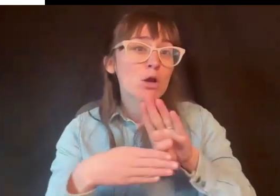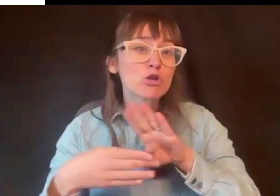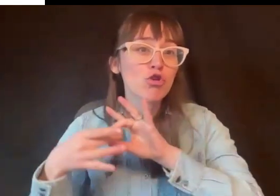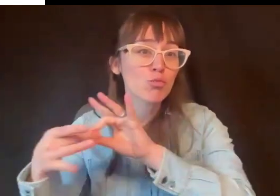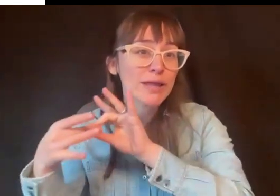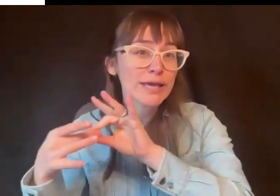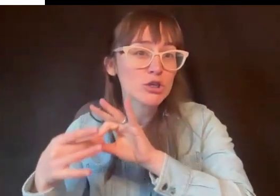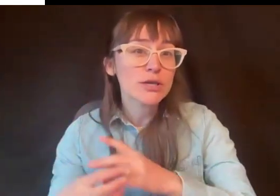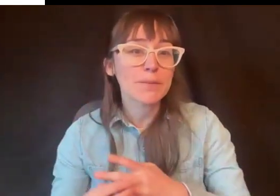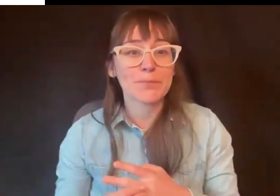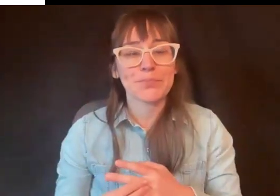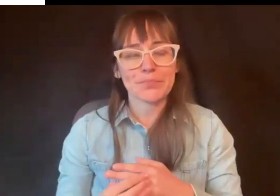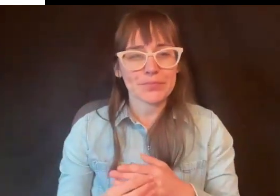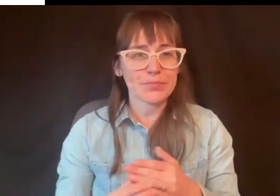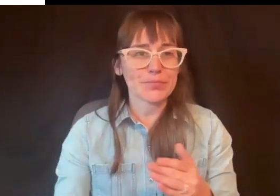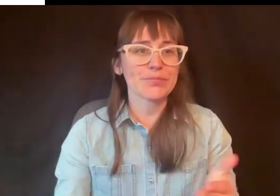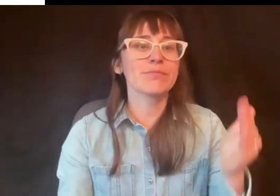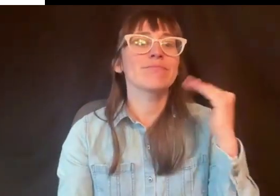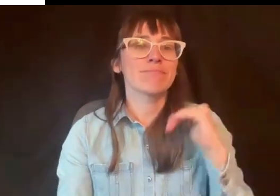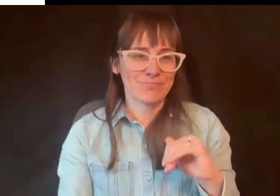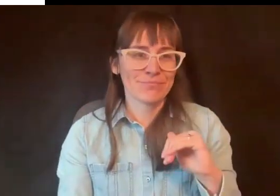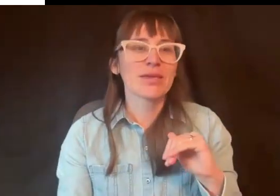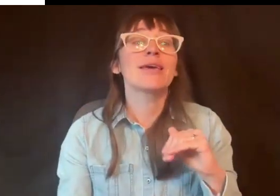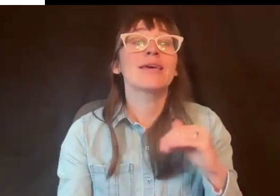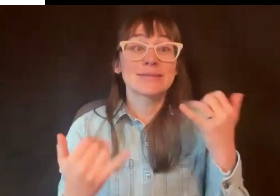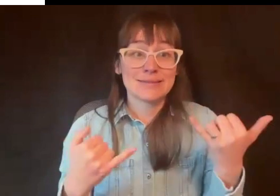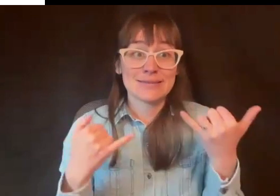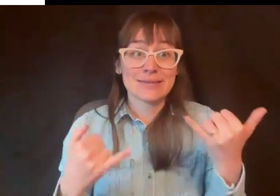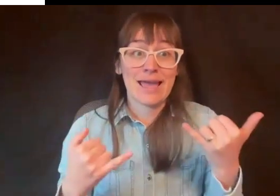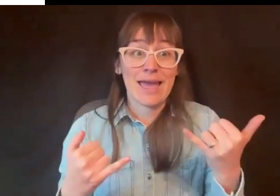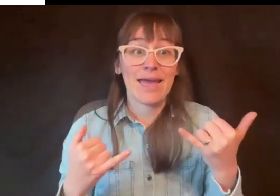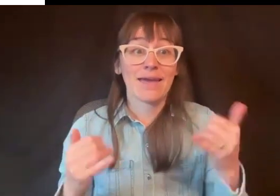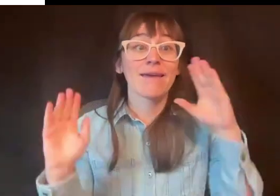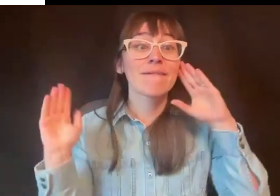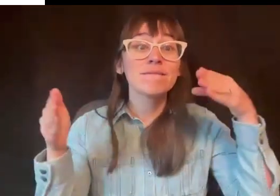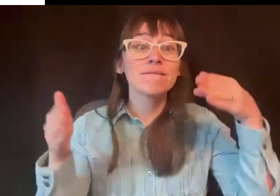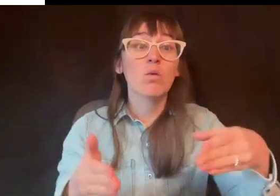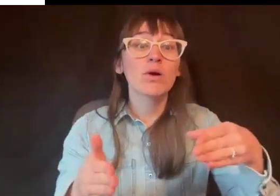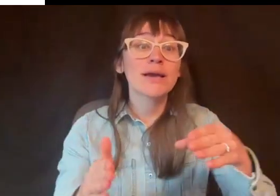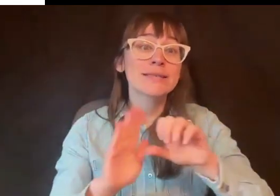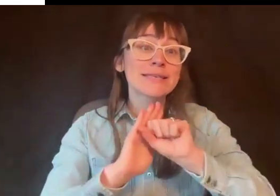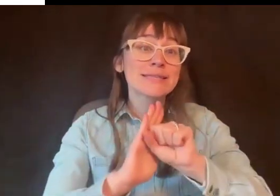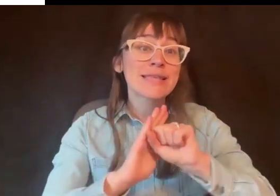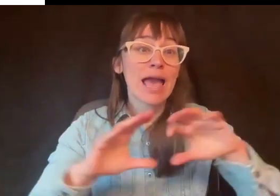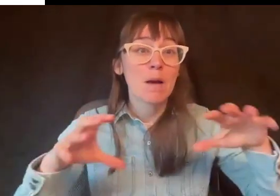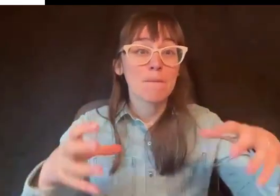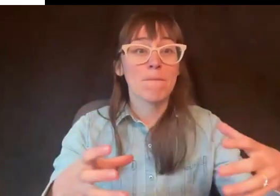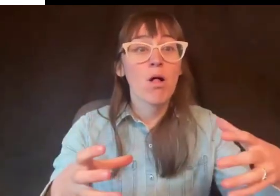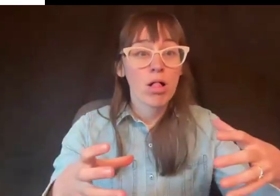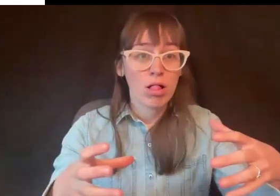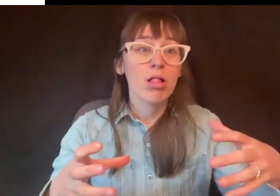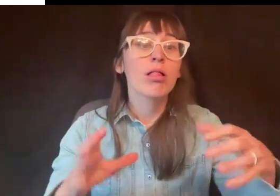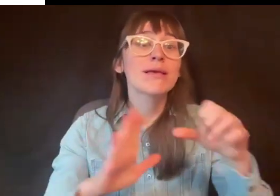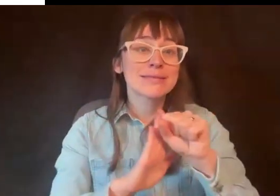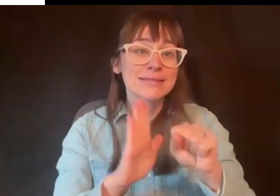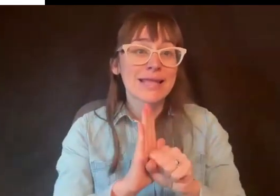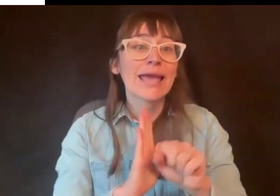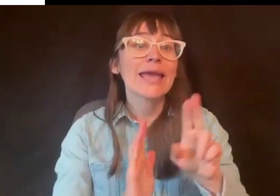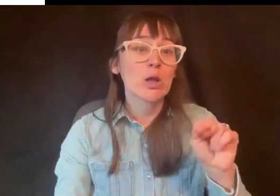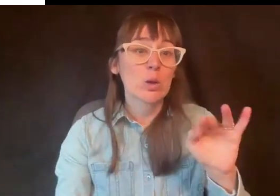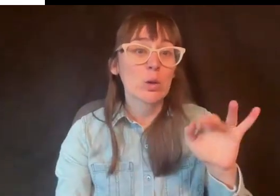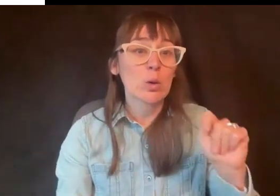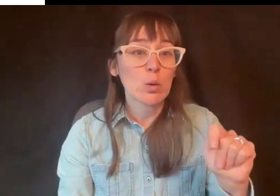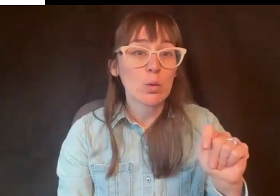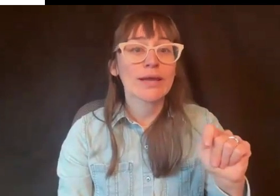to the next slide. In today's webinar, we will look at a sample State Unit on Aging policy and form